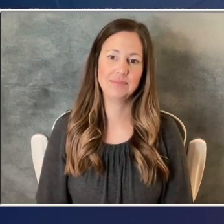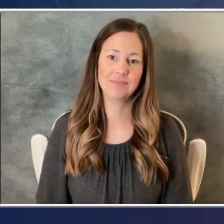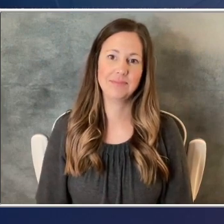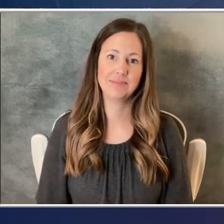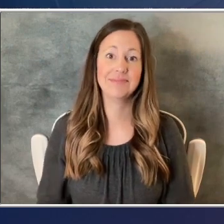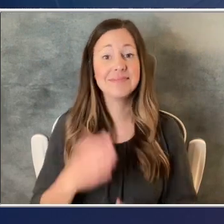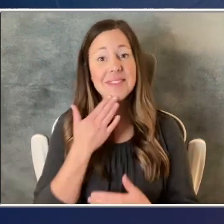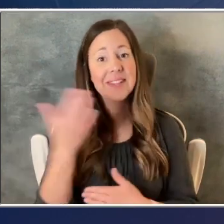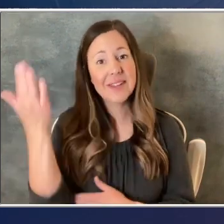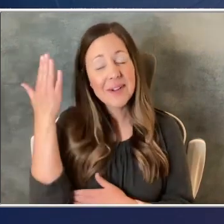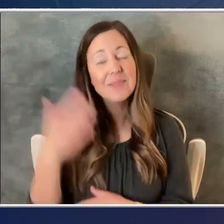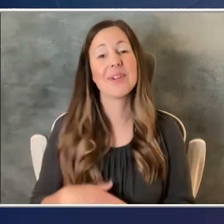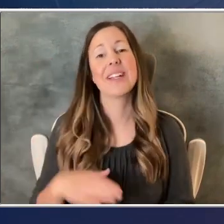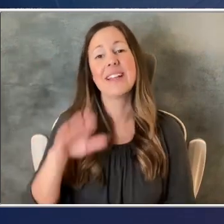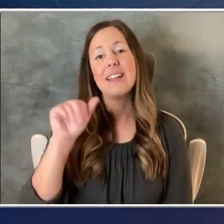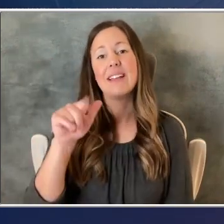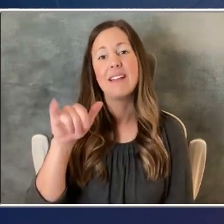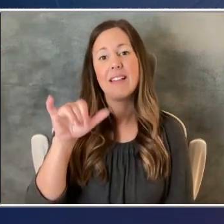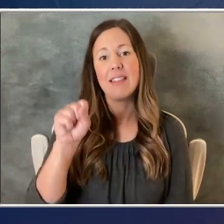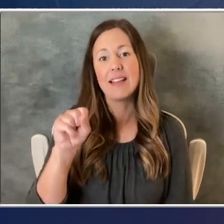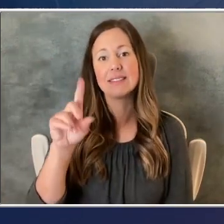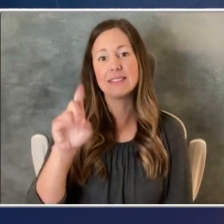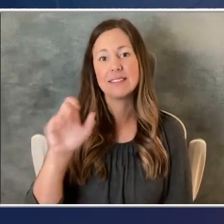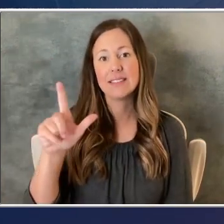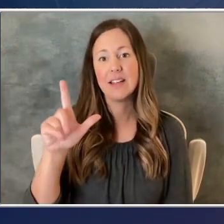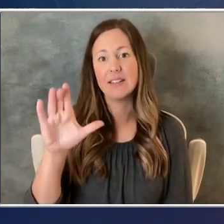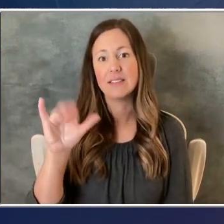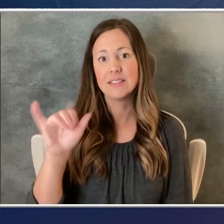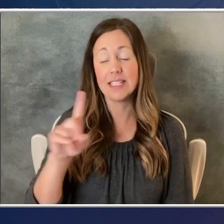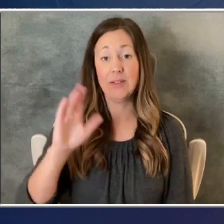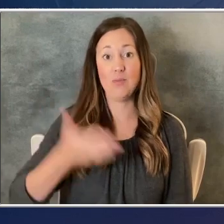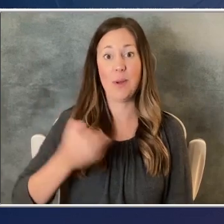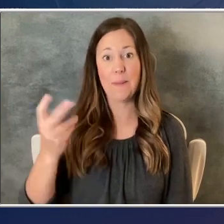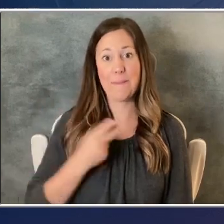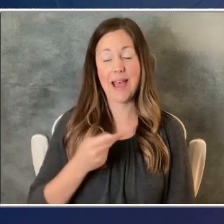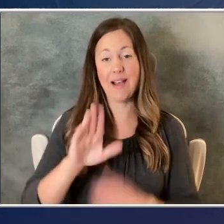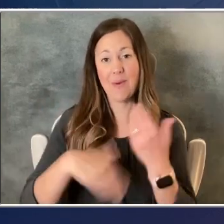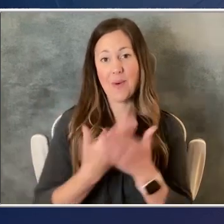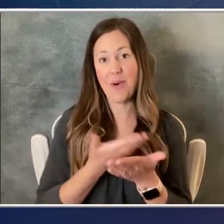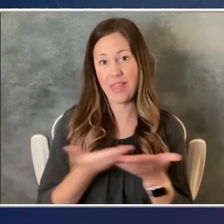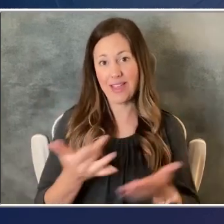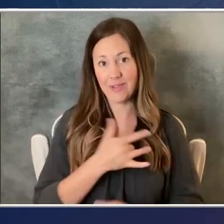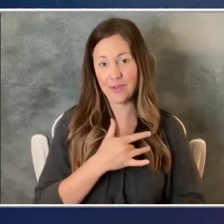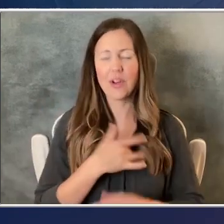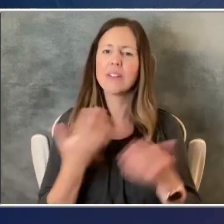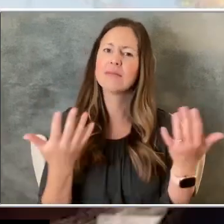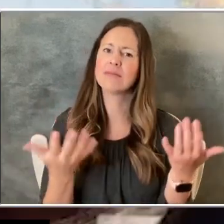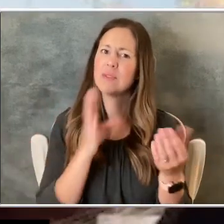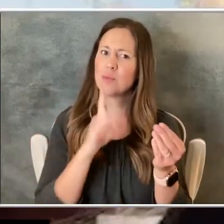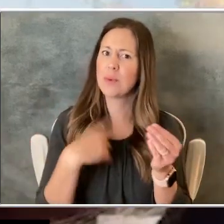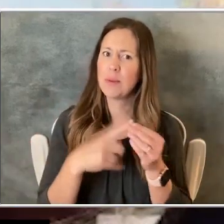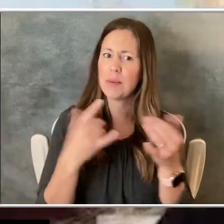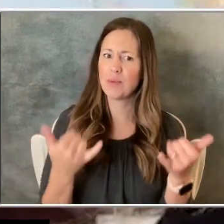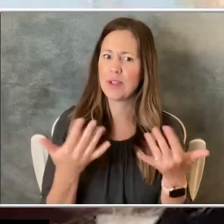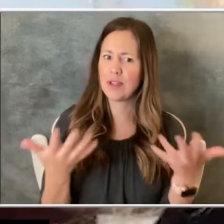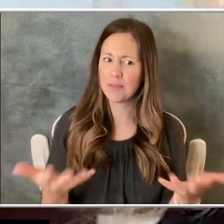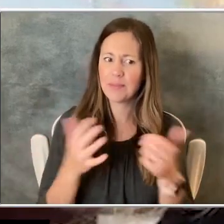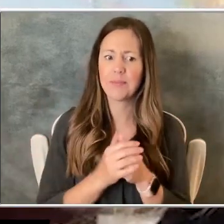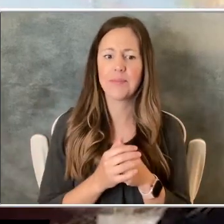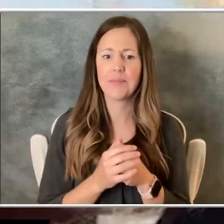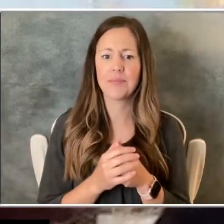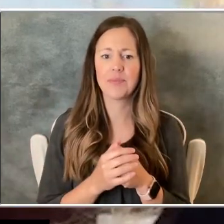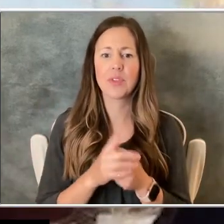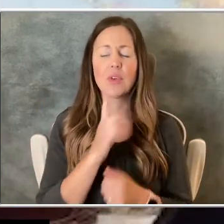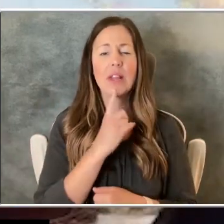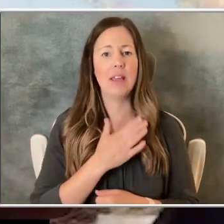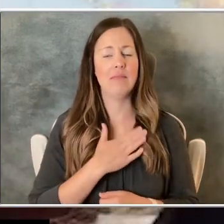Good morning, I'm Alexis Del Cid. Welcome back to All Things Heart. Here's what we're talking about today. Fluttering in your